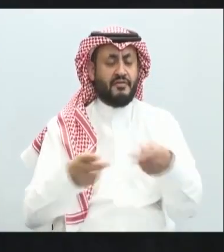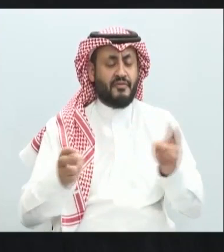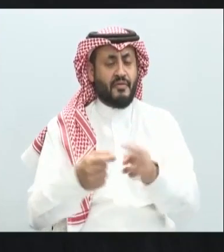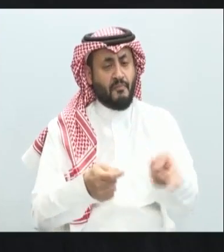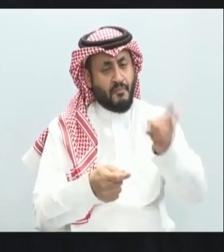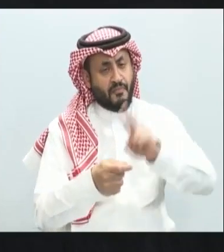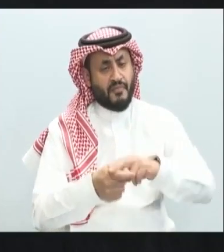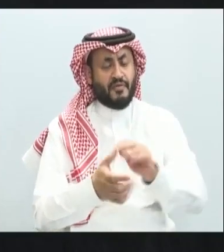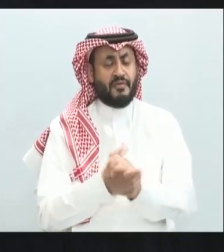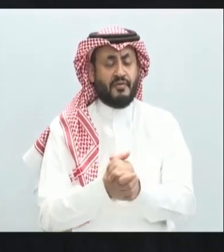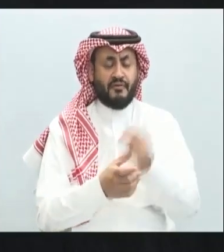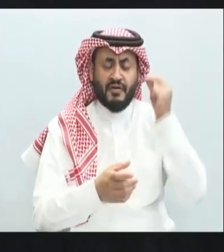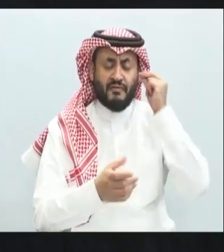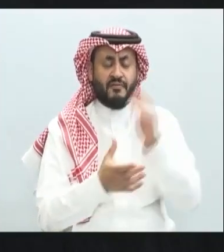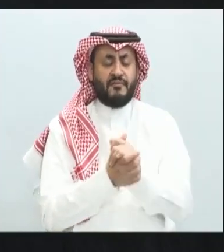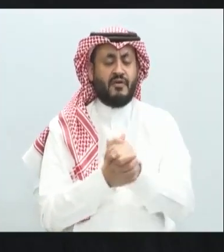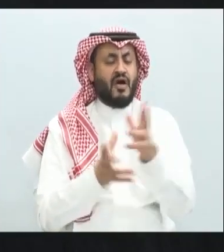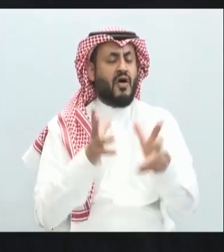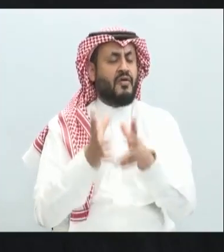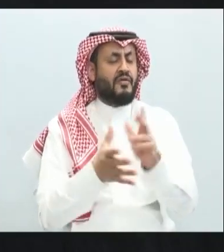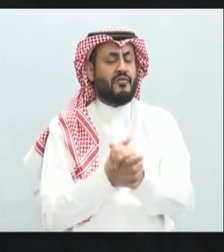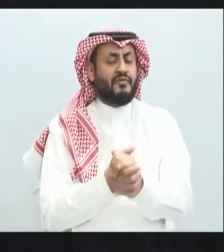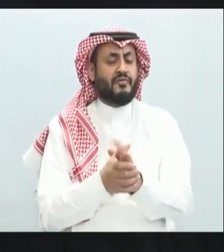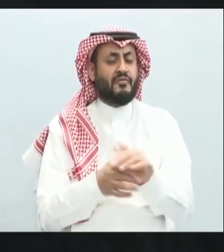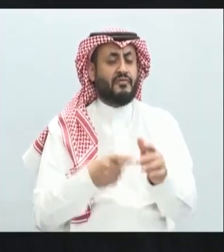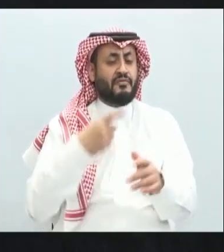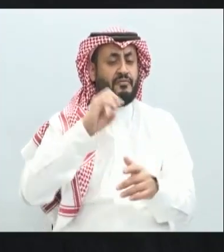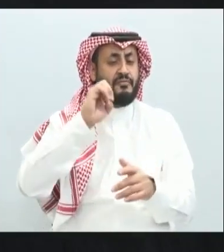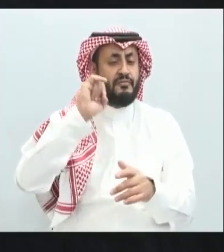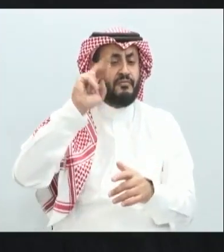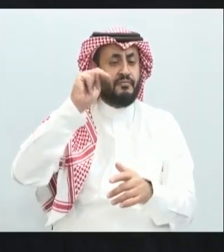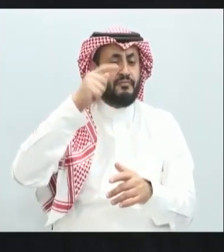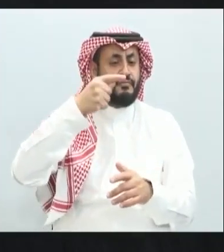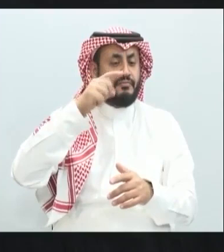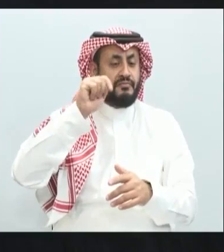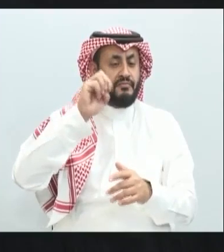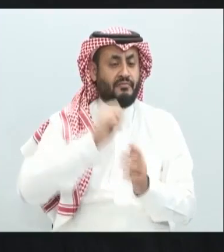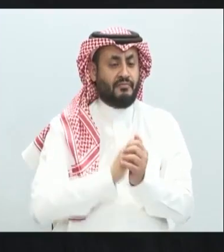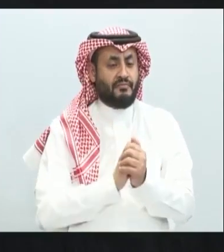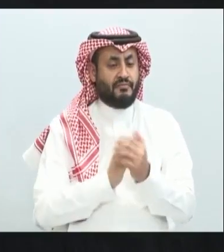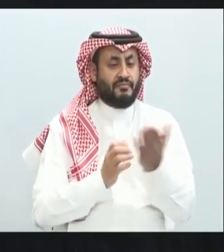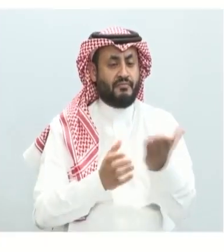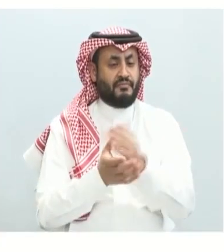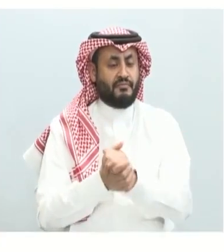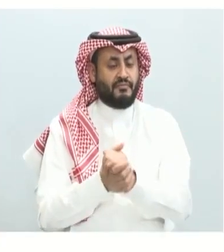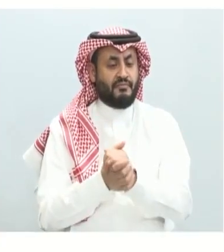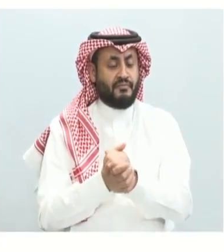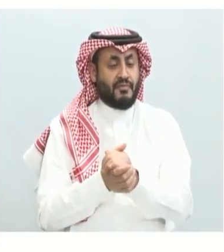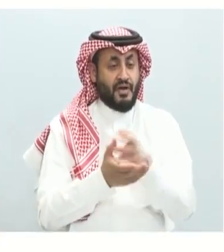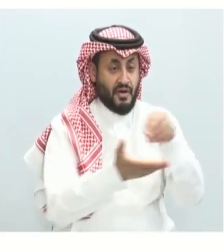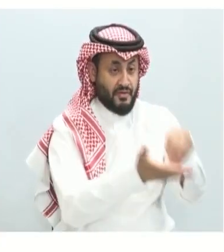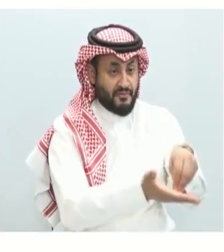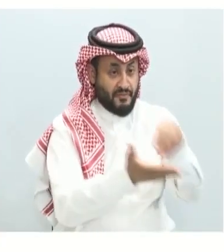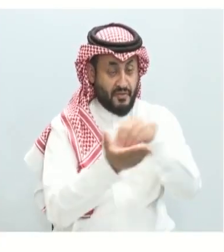more time just to remind ourselves how we did use going to. We use going to talk about the